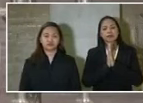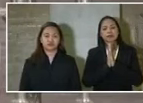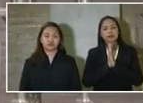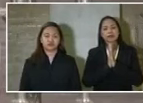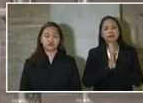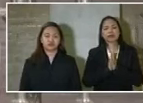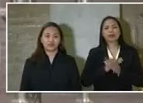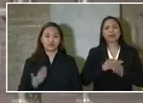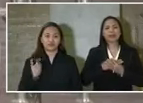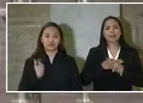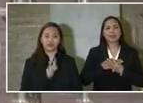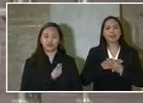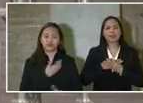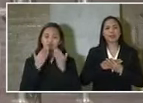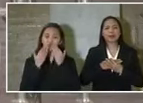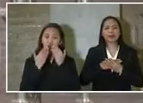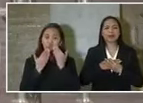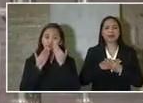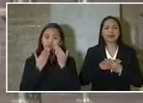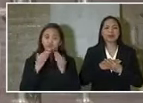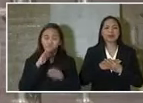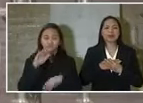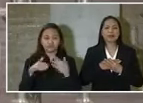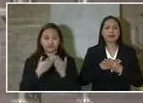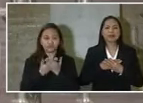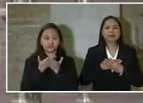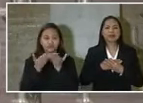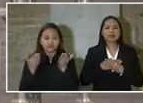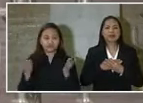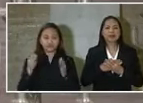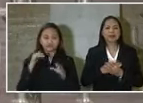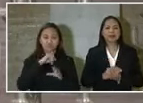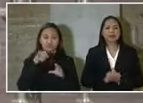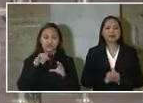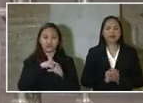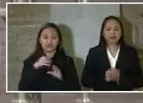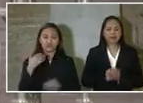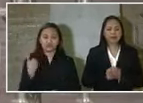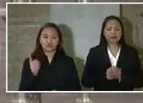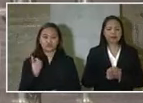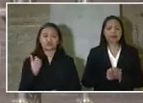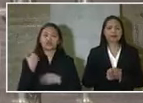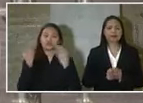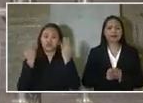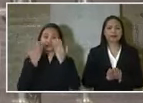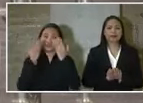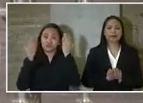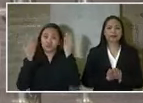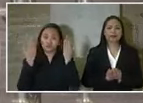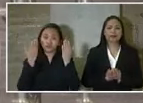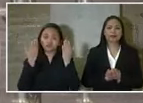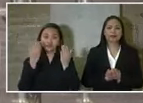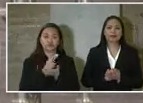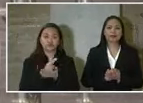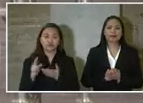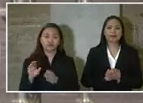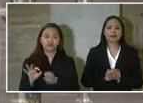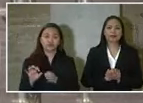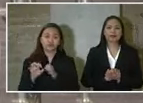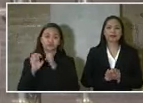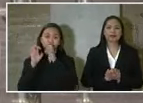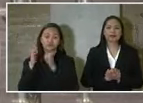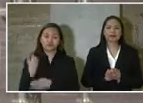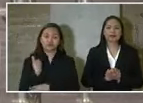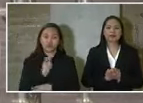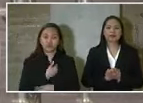We would like to thank all of you for joining us in this celebration of the Holy Eucharist. We thank